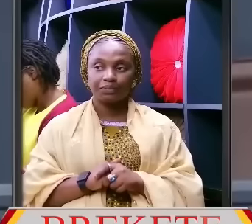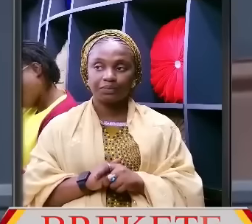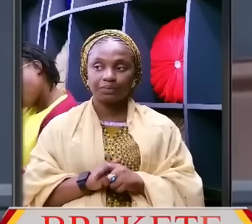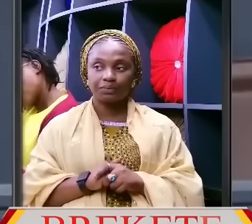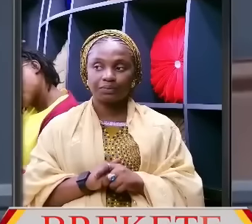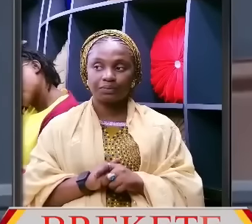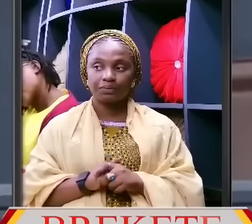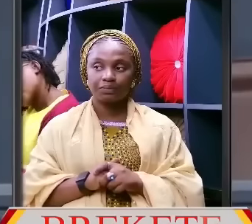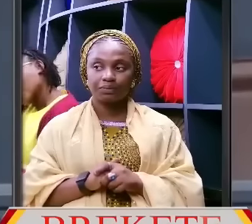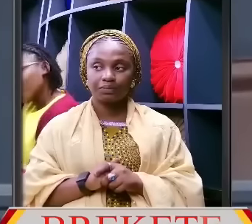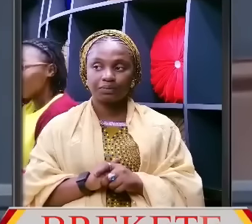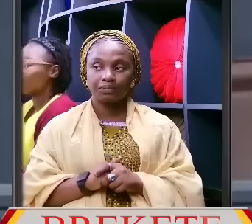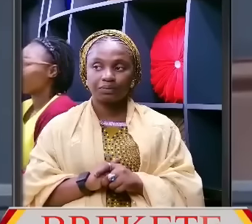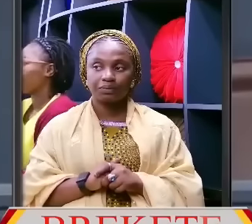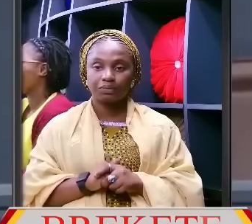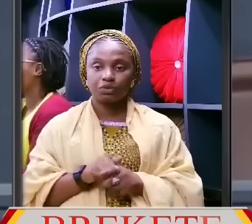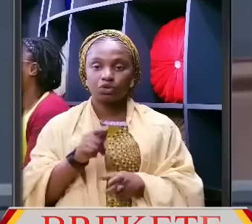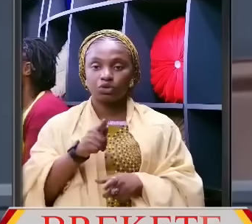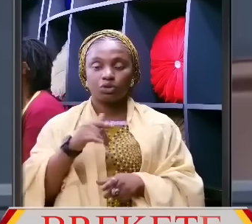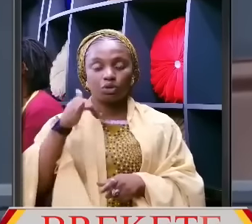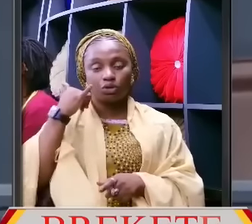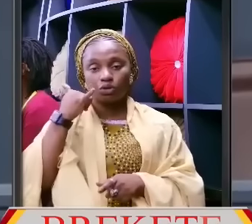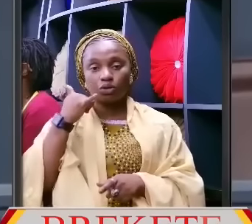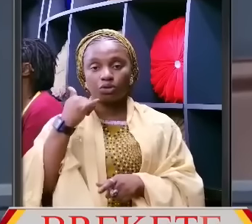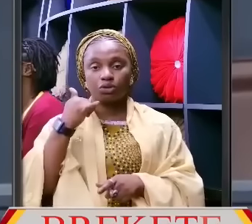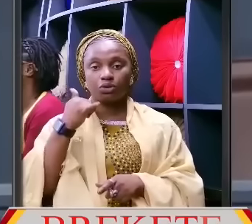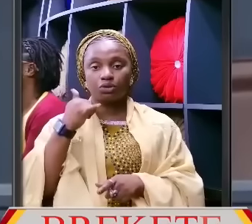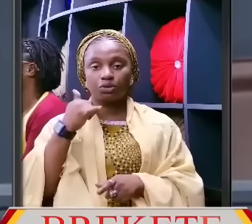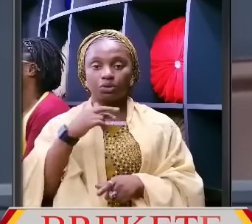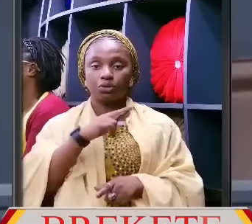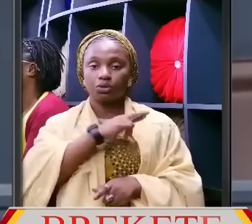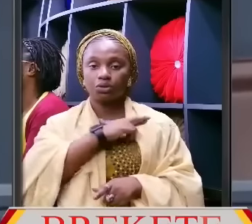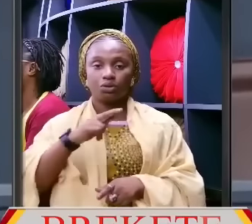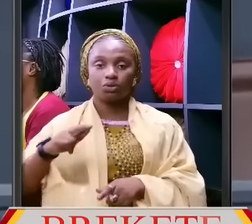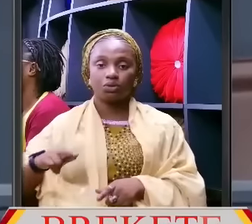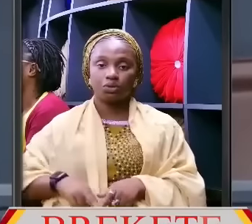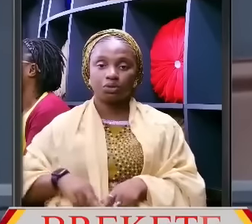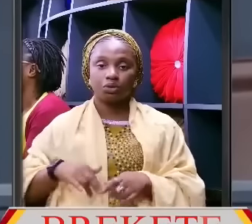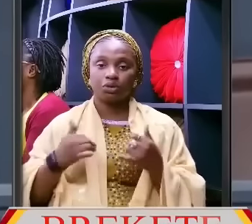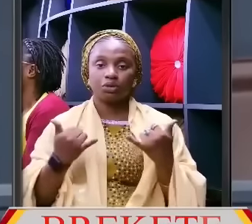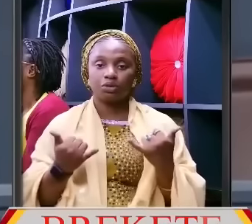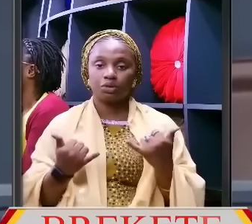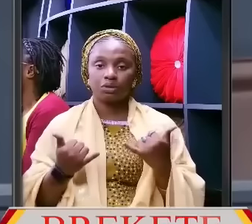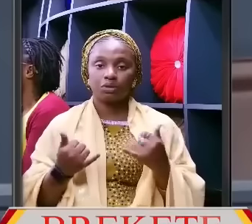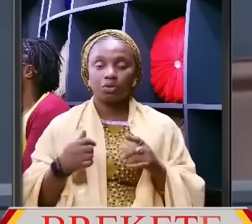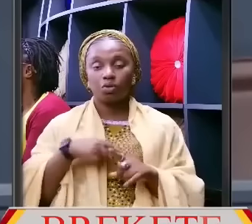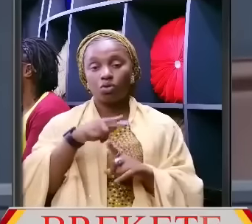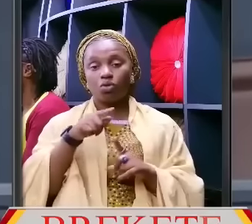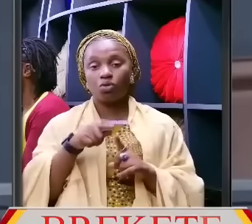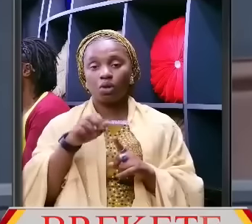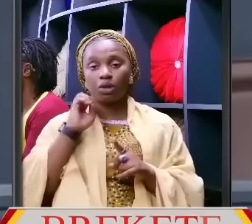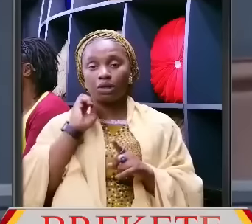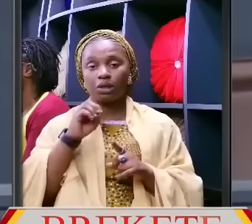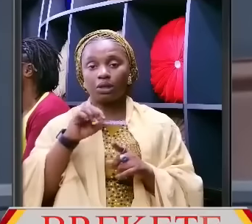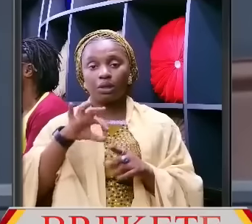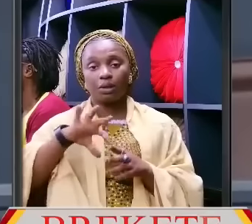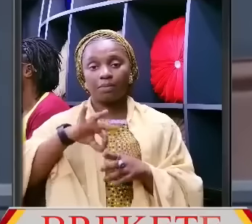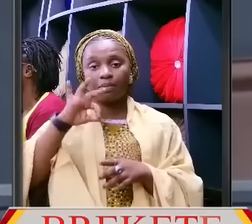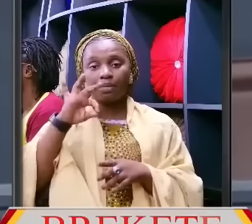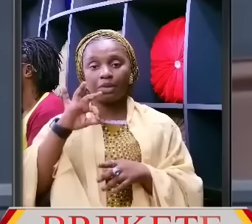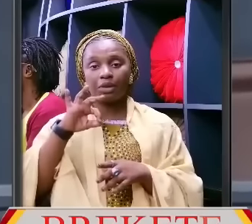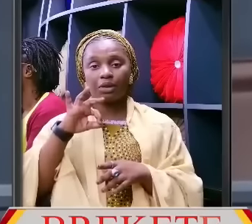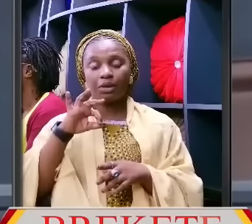You go, first of all, call His Royal Highness. When he pick, you go tell him and say, make you hold the. In